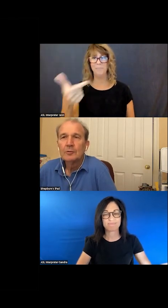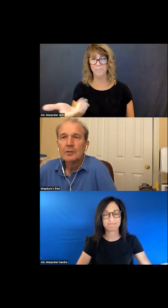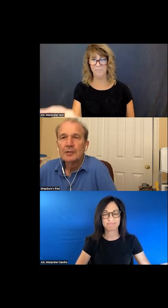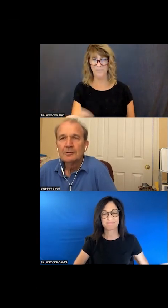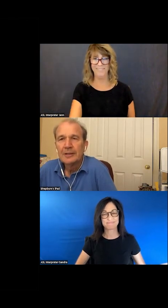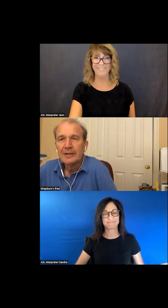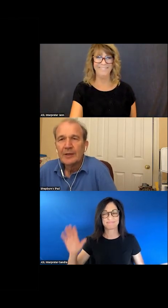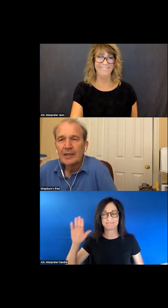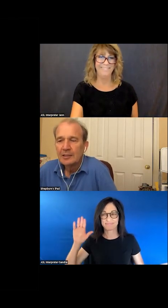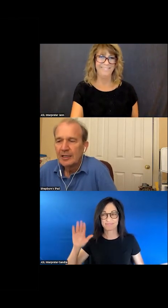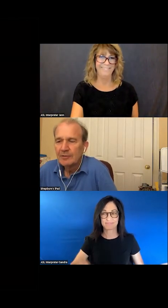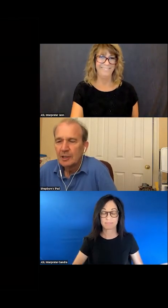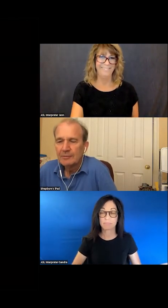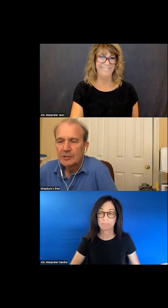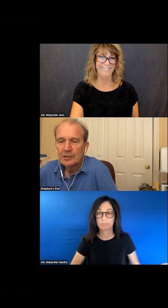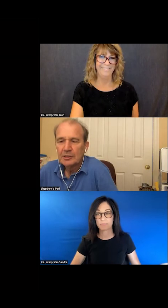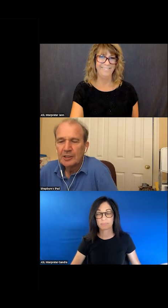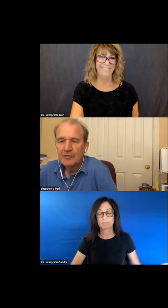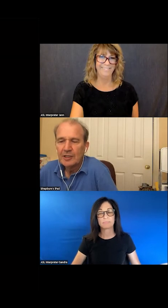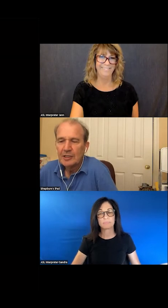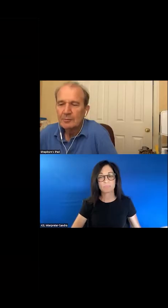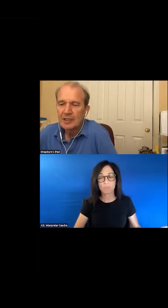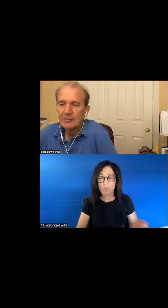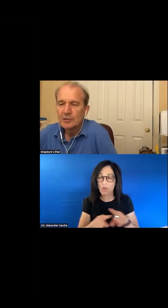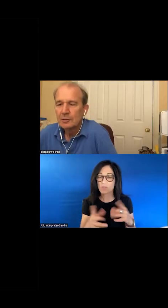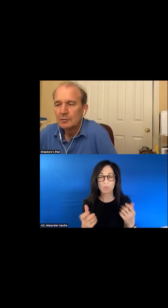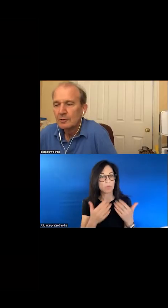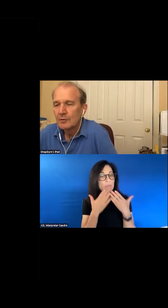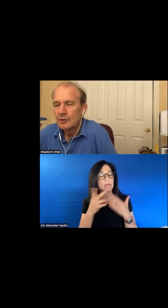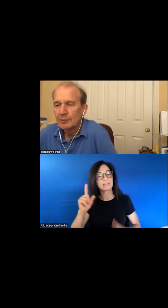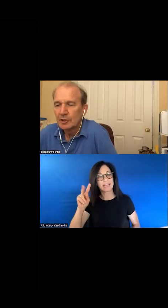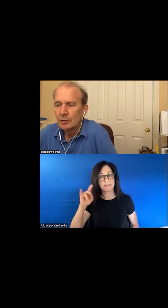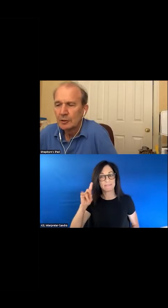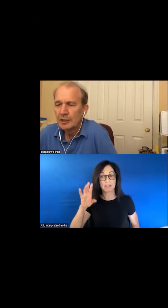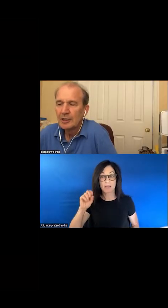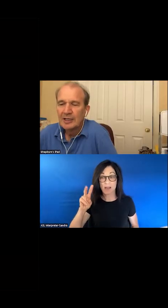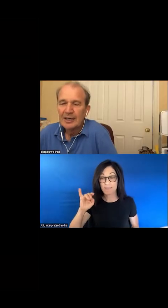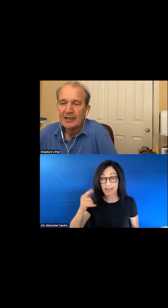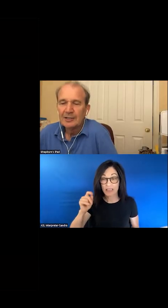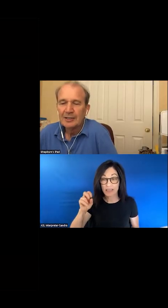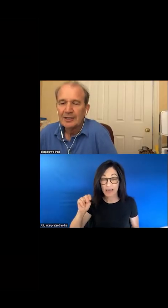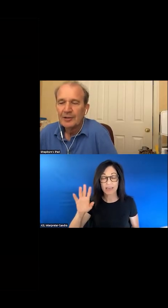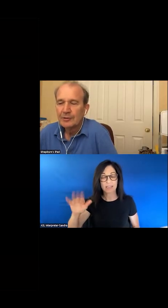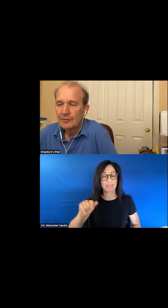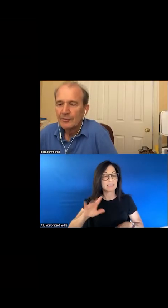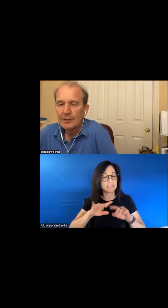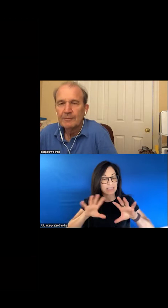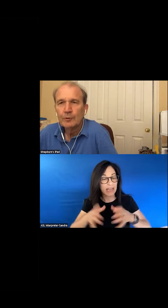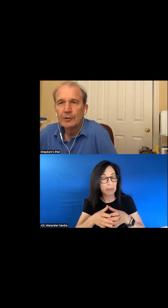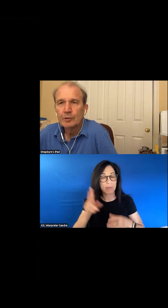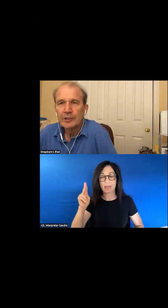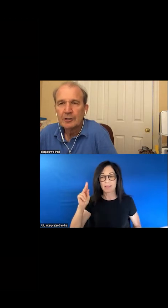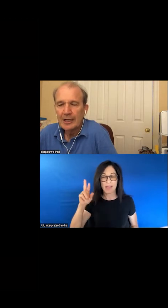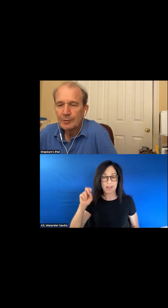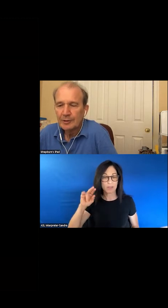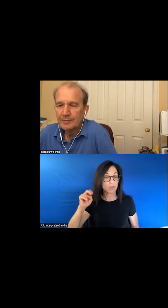want to thank David Covington and his team, Karen Jones, Ren Koenig, and others for